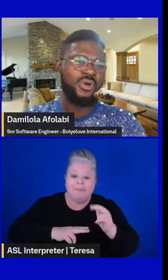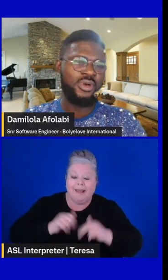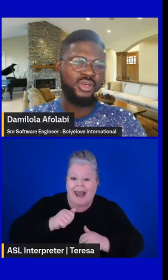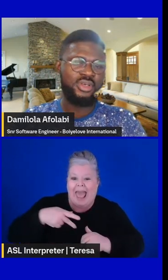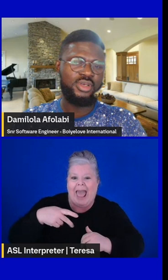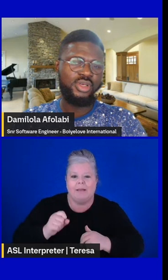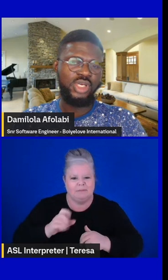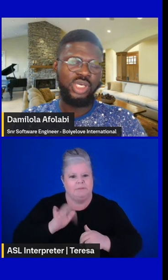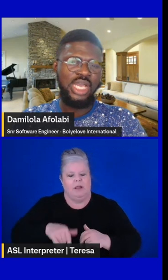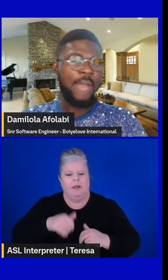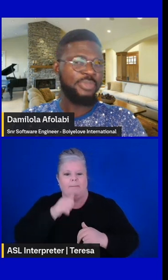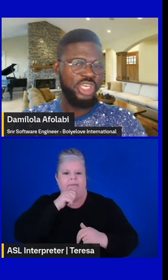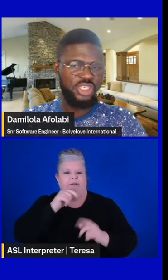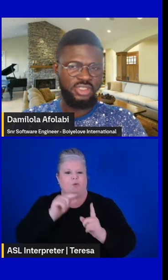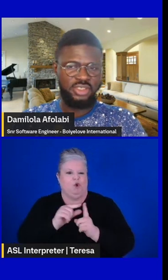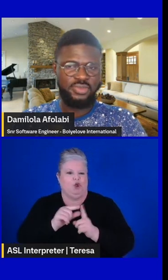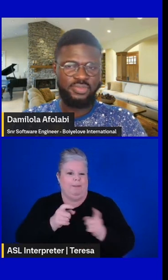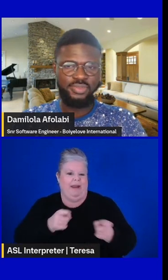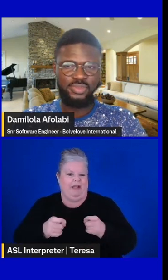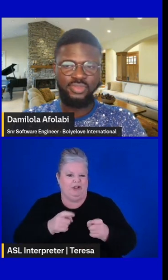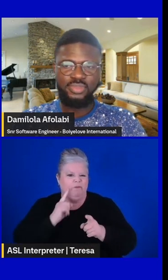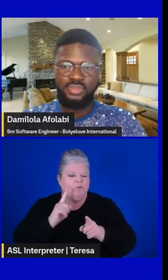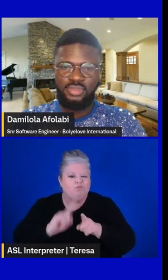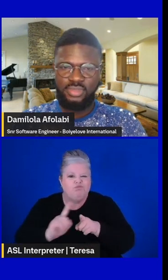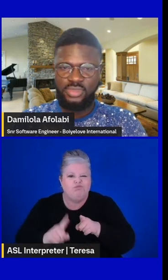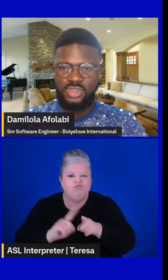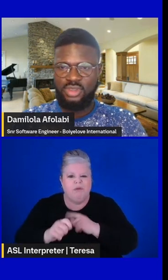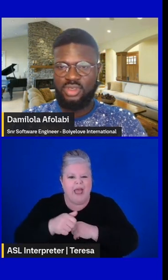managers for applications.